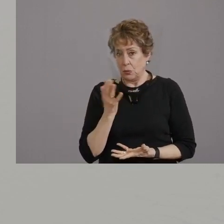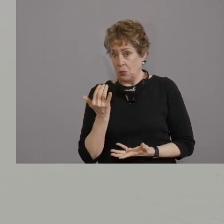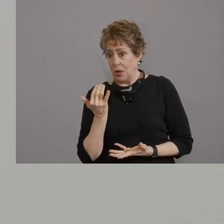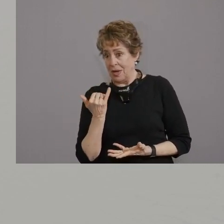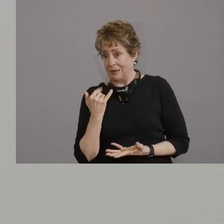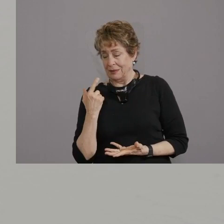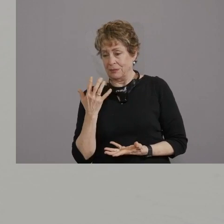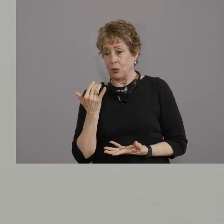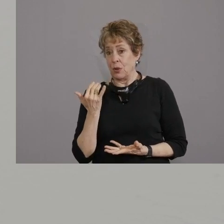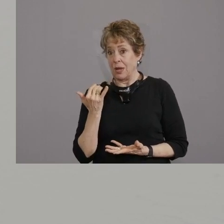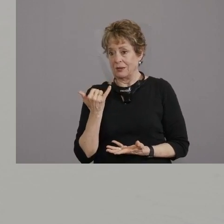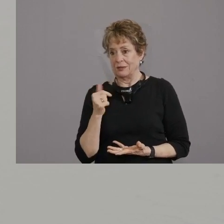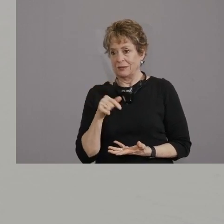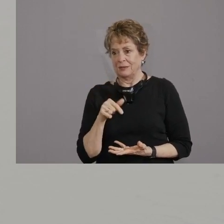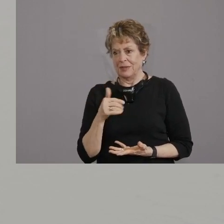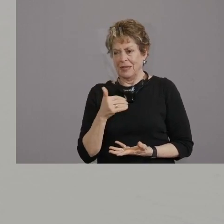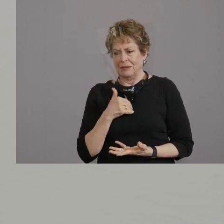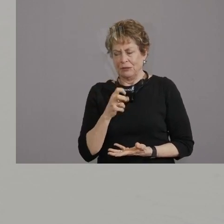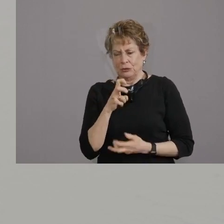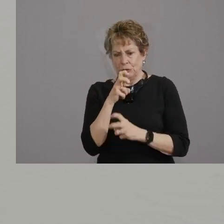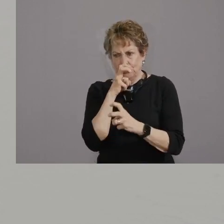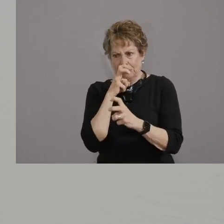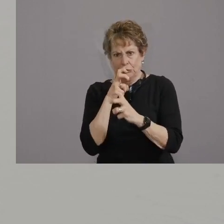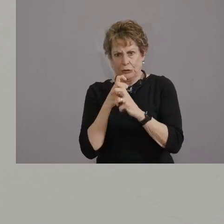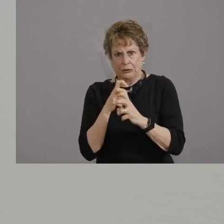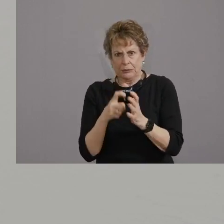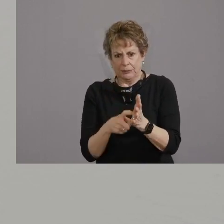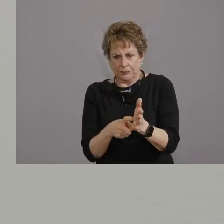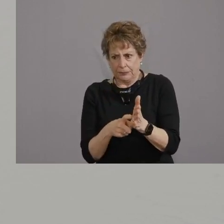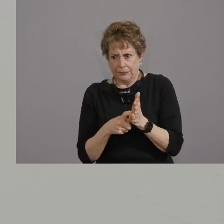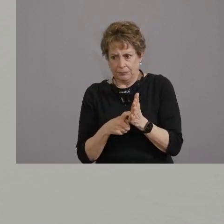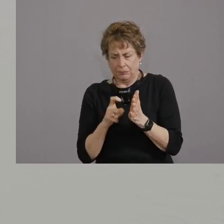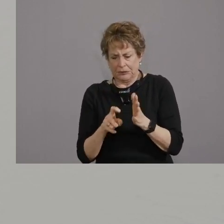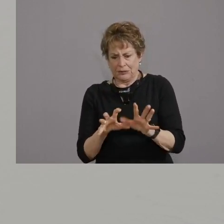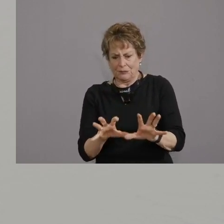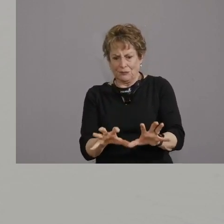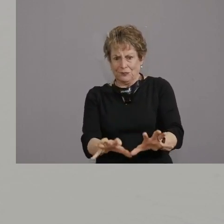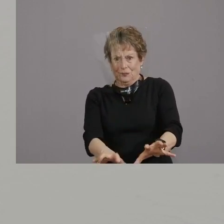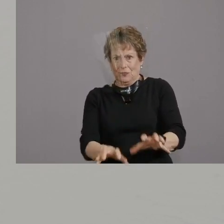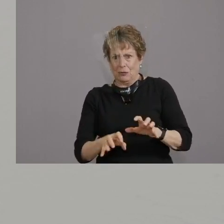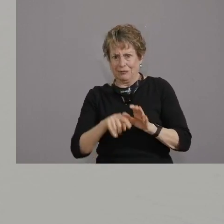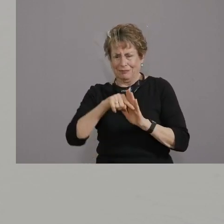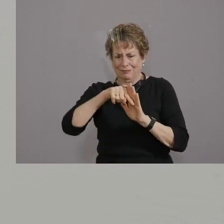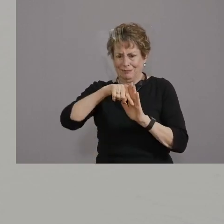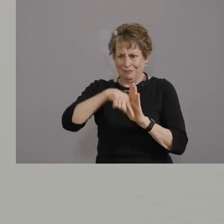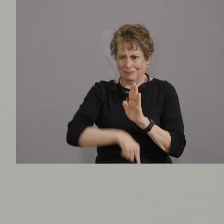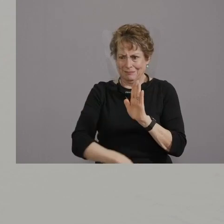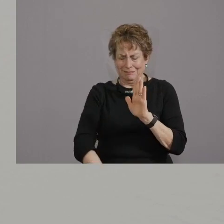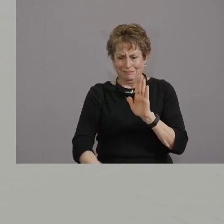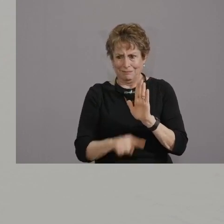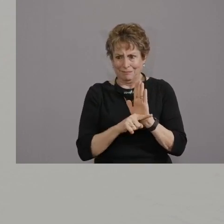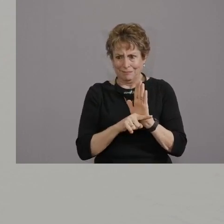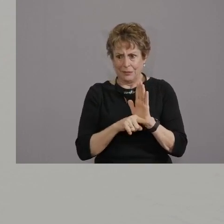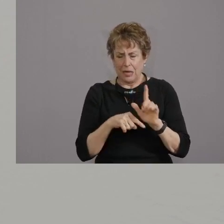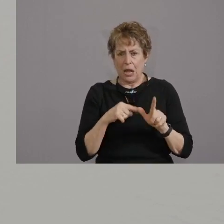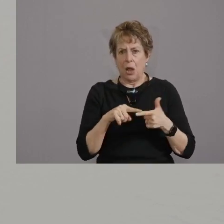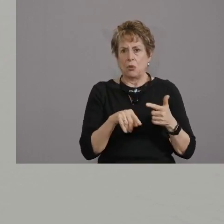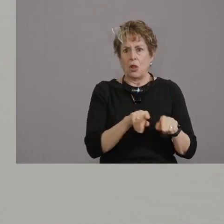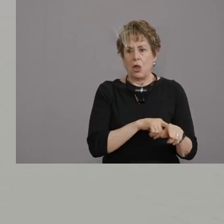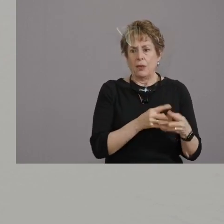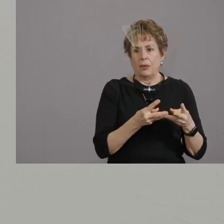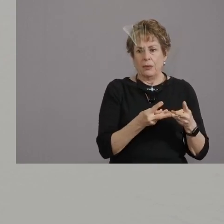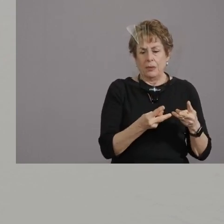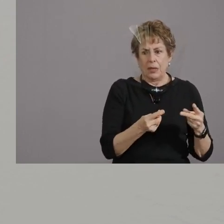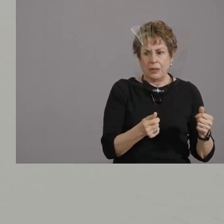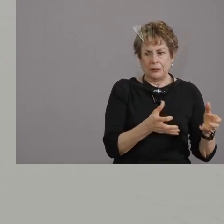for freezers and thawing and the time that it can be out, it can't see the sunlight for very long. Our rural